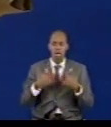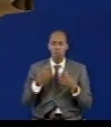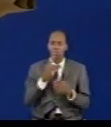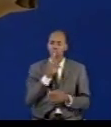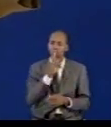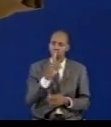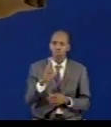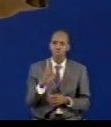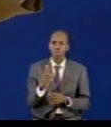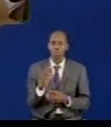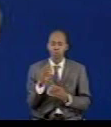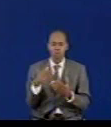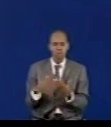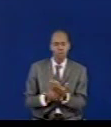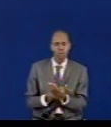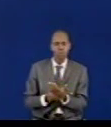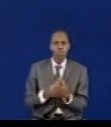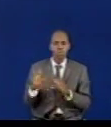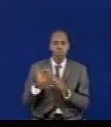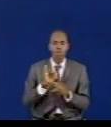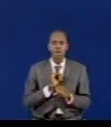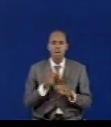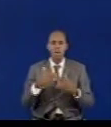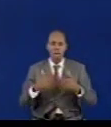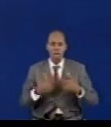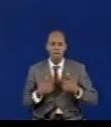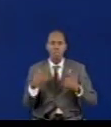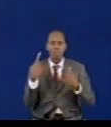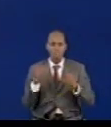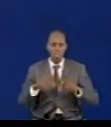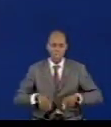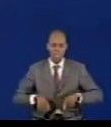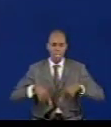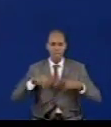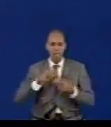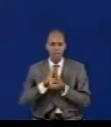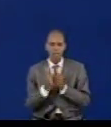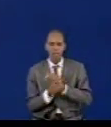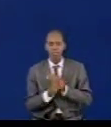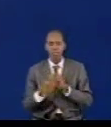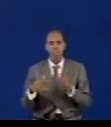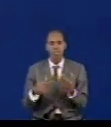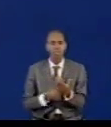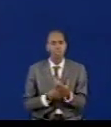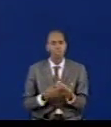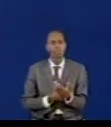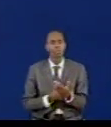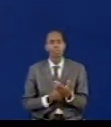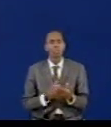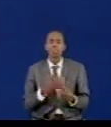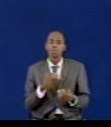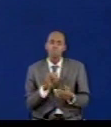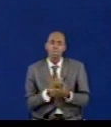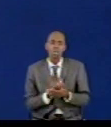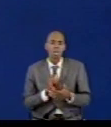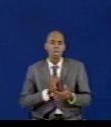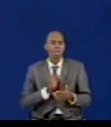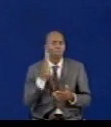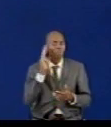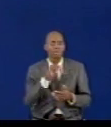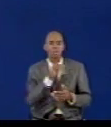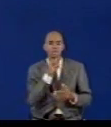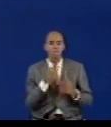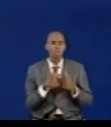the vibrant gospel? Do I have the life-transforming gospel? Lest I shall run in